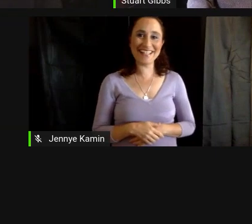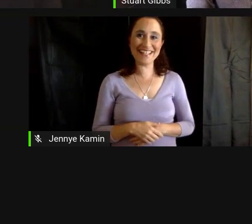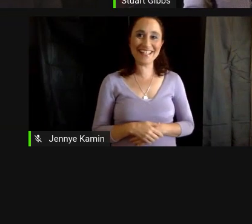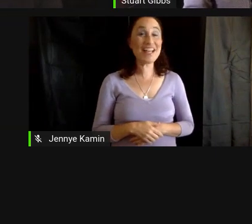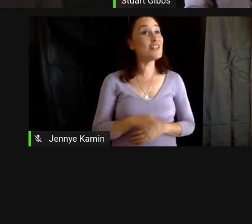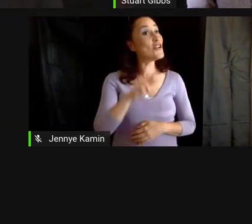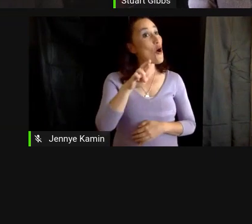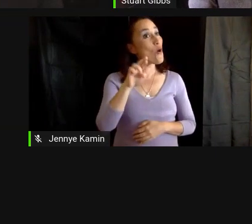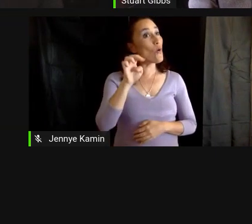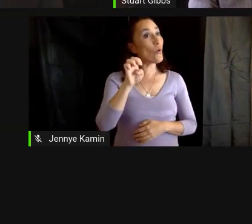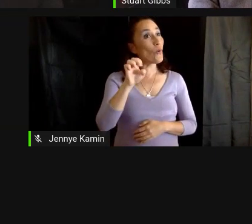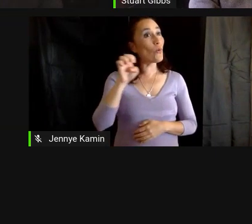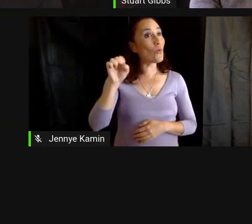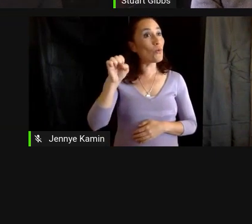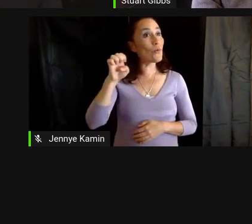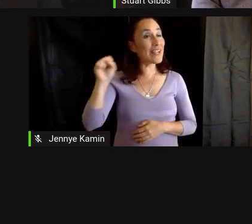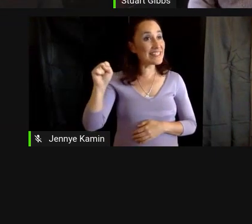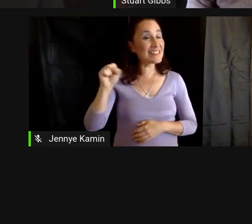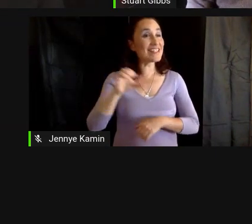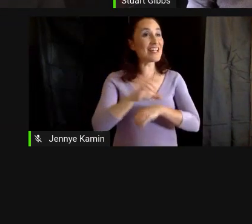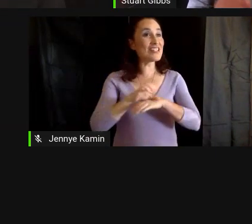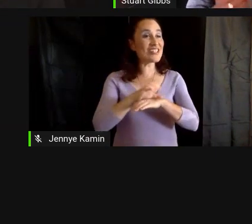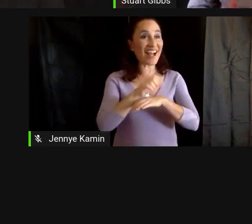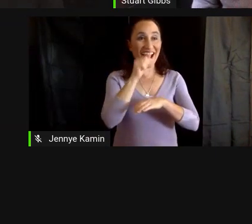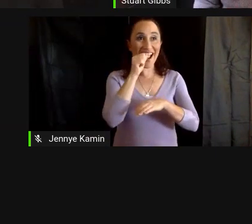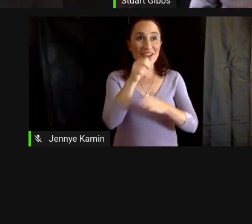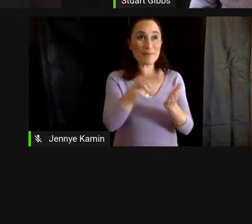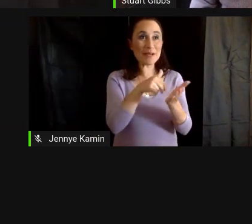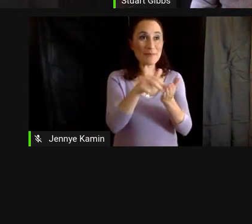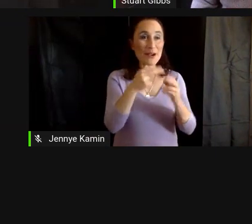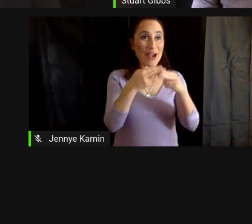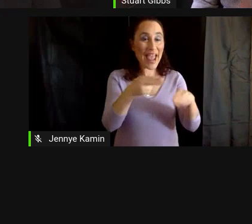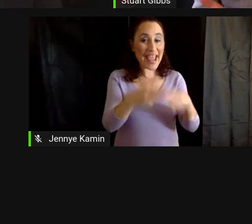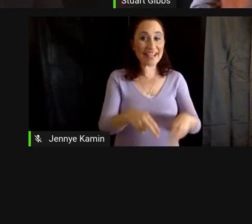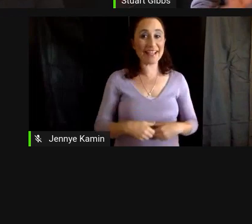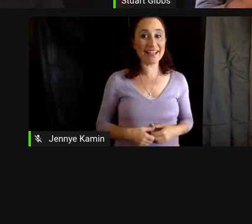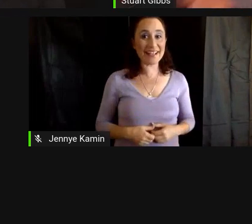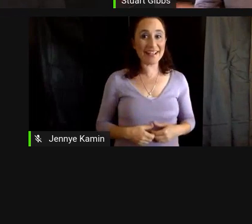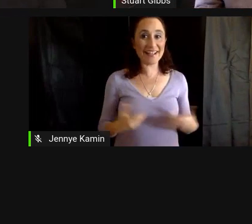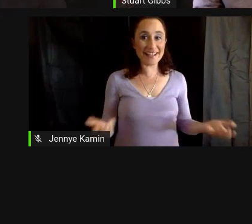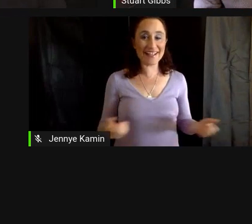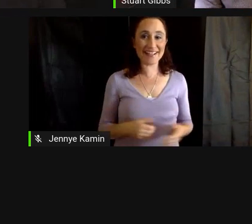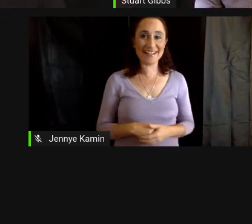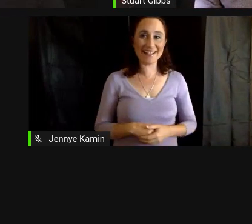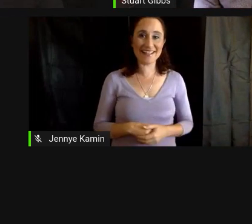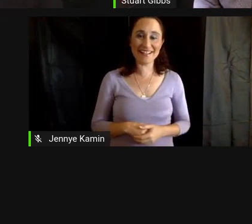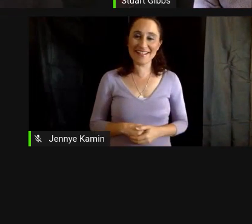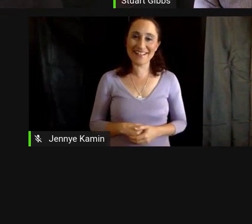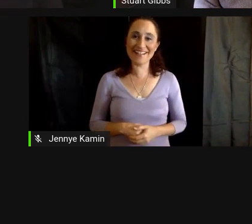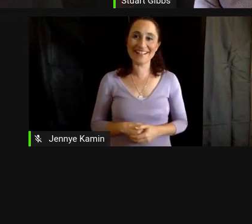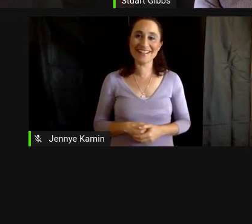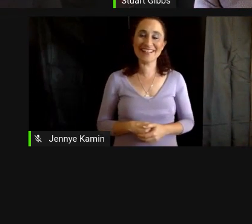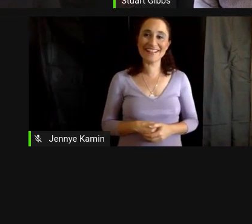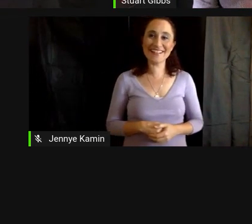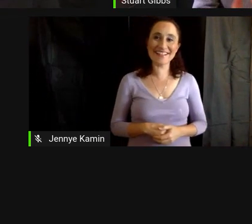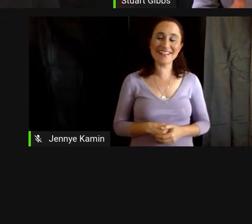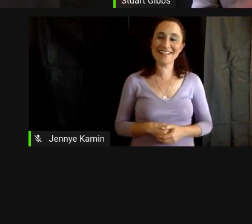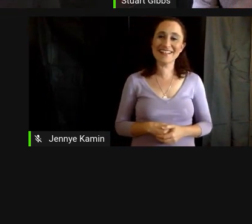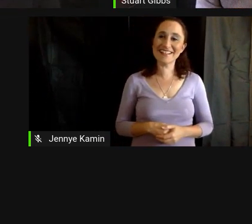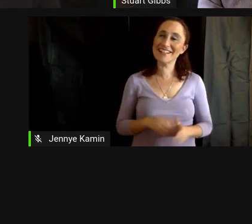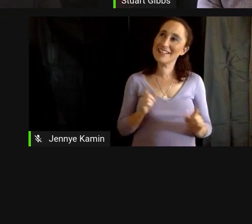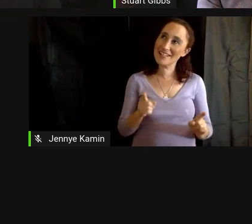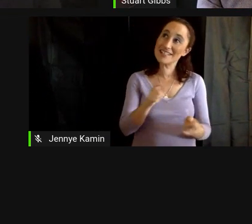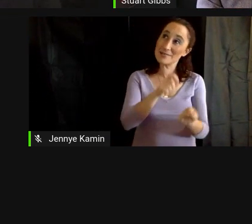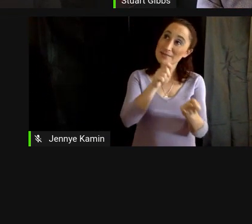a real chocolate peanut butter egg. It's just it's the best thing that ever existed. We don't have we don't